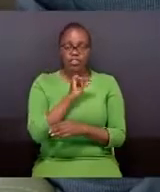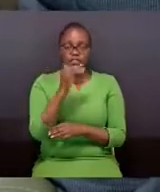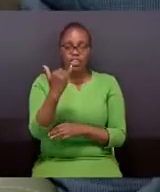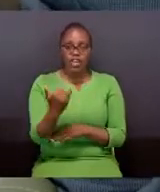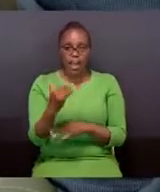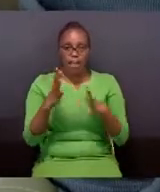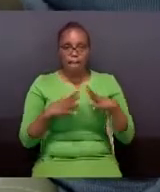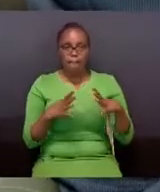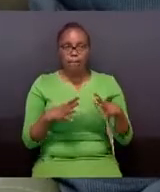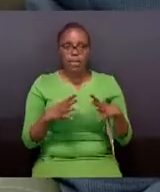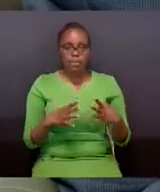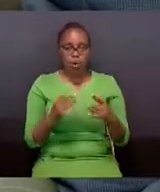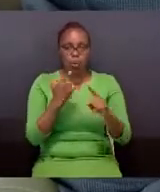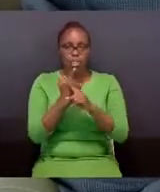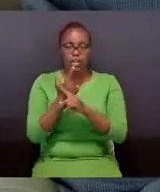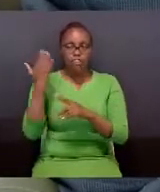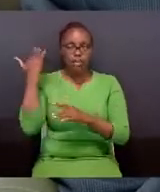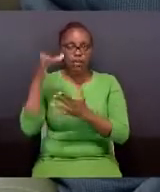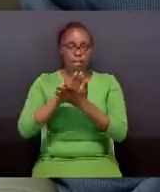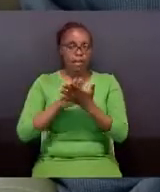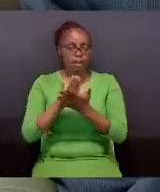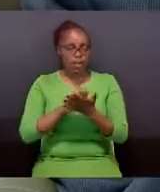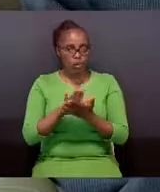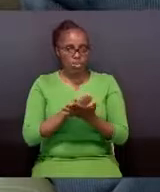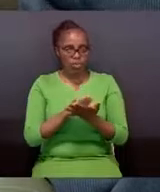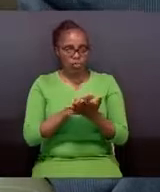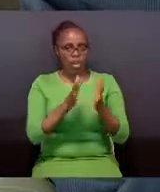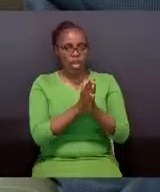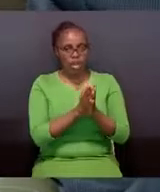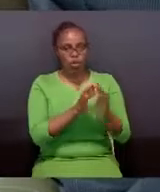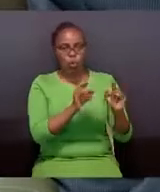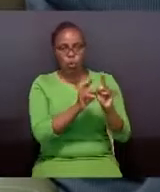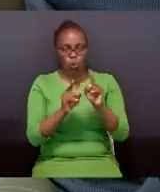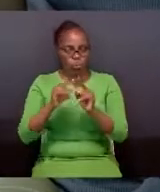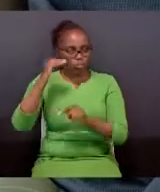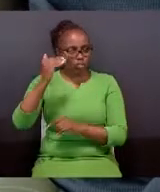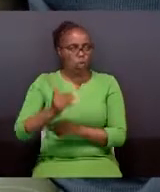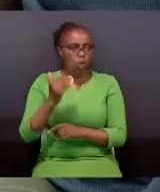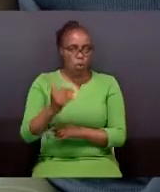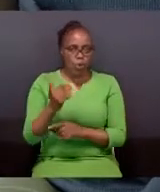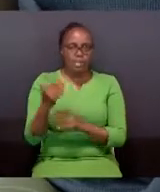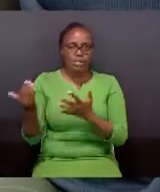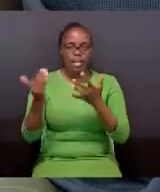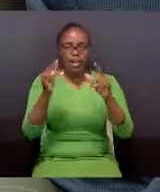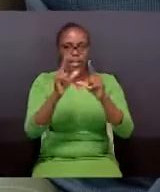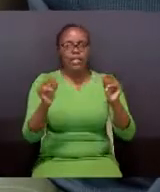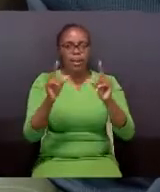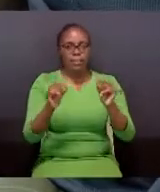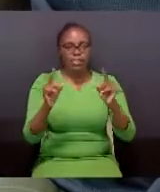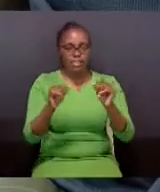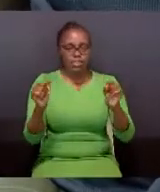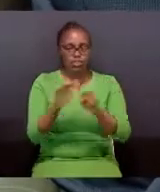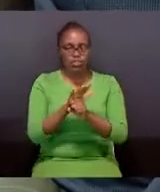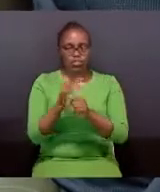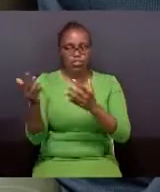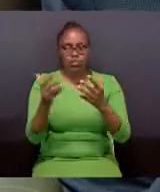young people with different backgrounds and have always carried the message of encouraging them to come